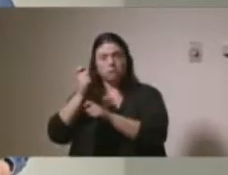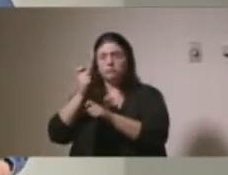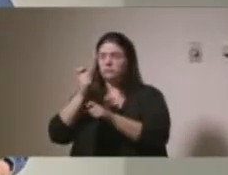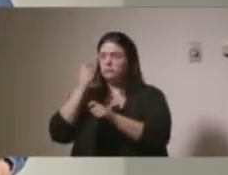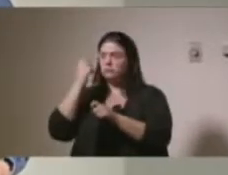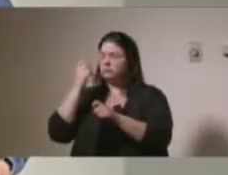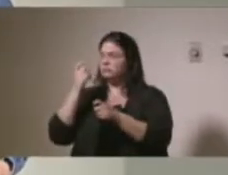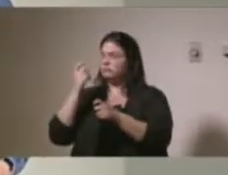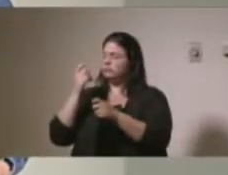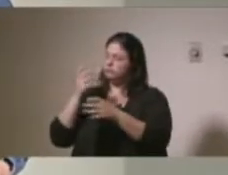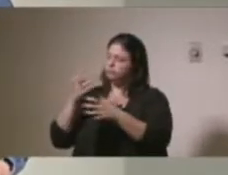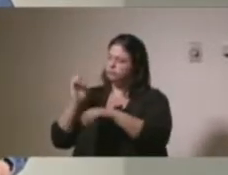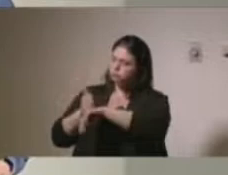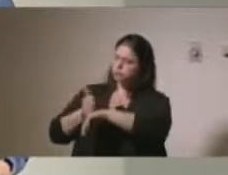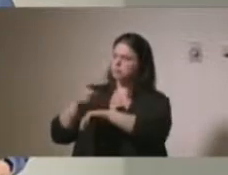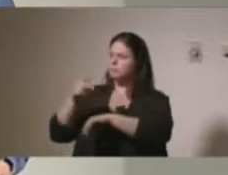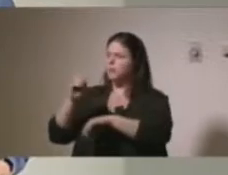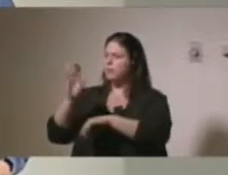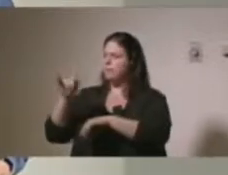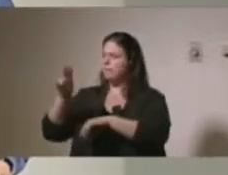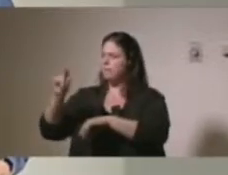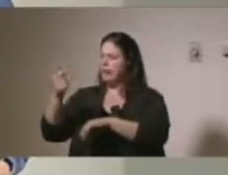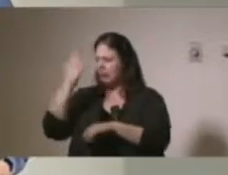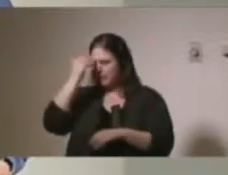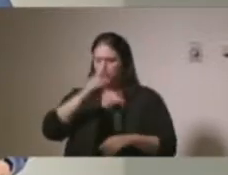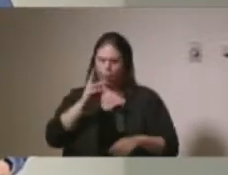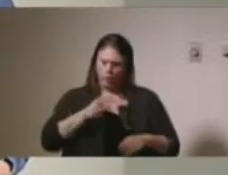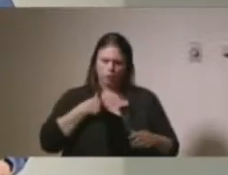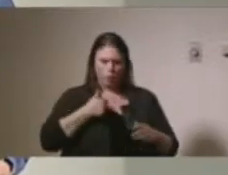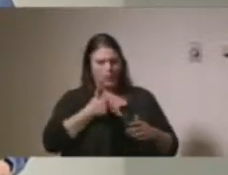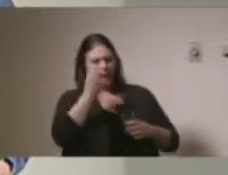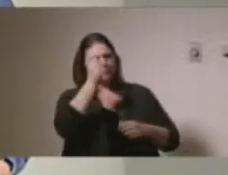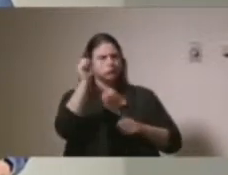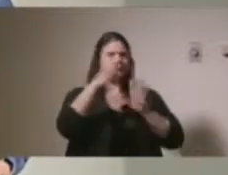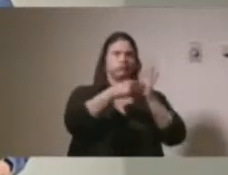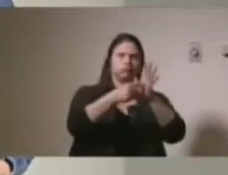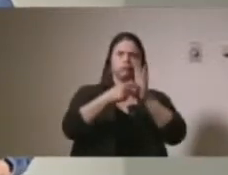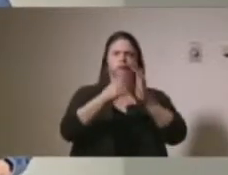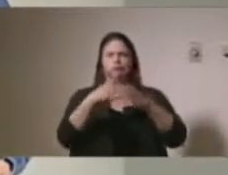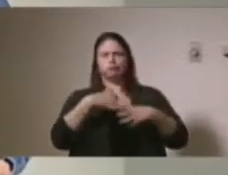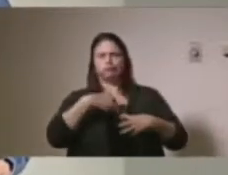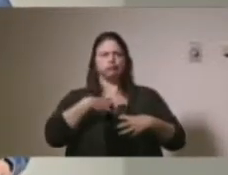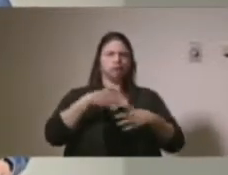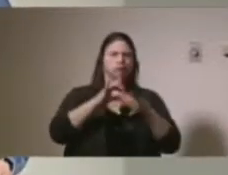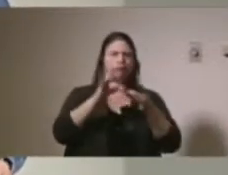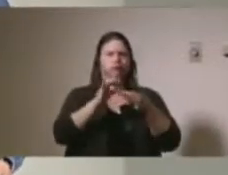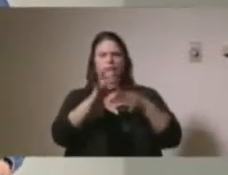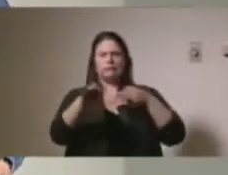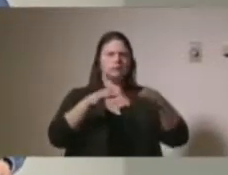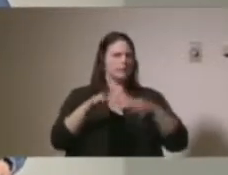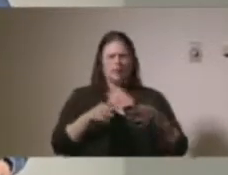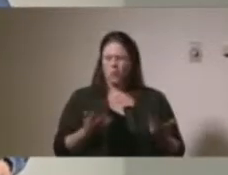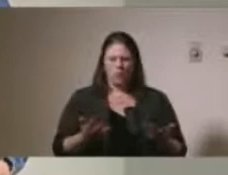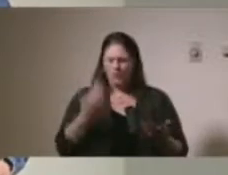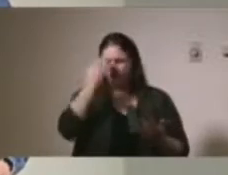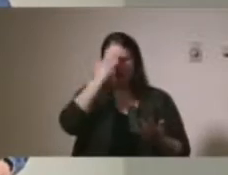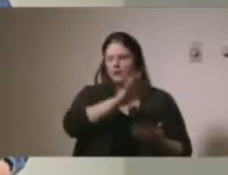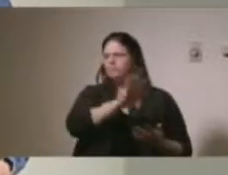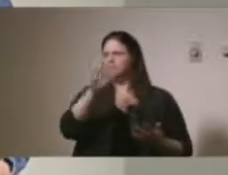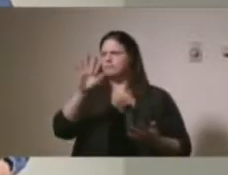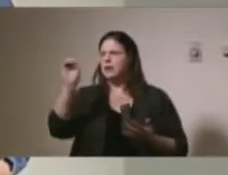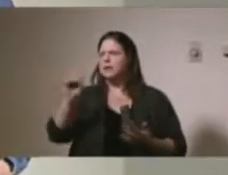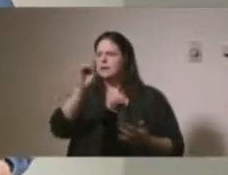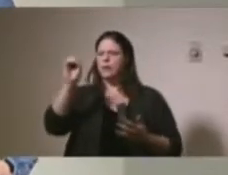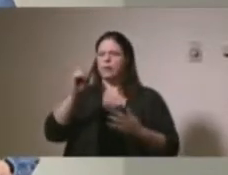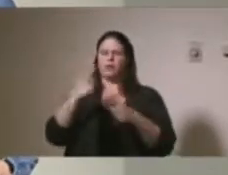demonstrations in one particular location. We need to think about how we expand it beyond the province, throughout the province of Ontario, and obviously